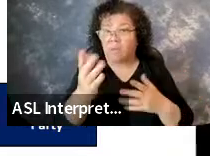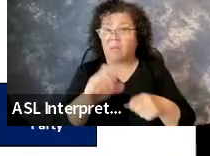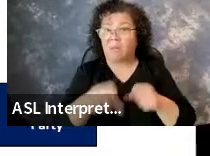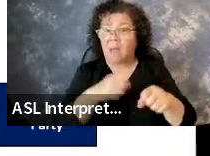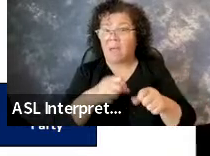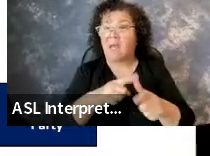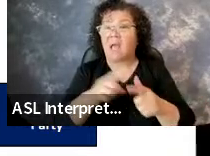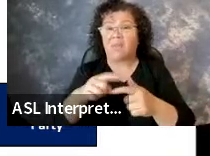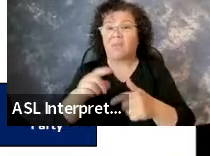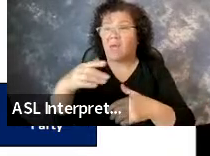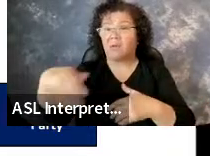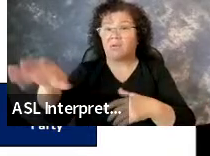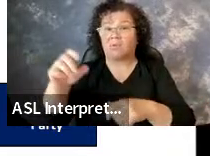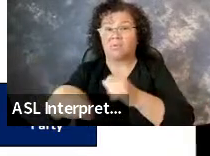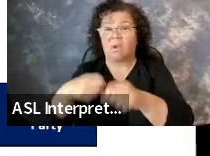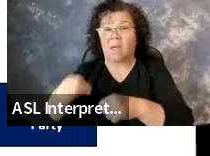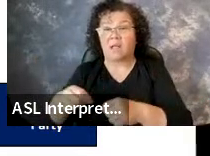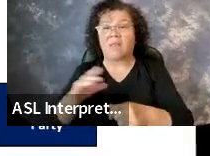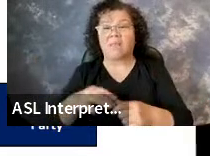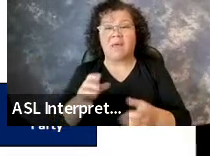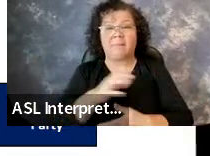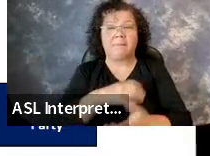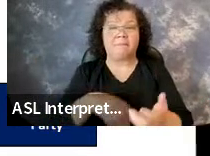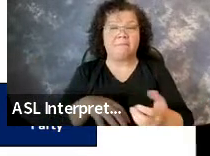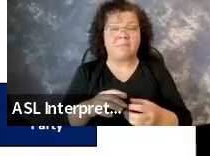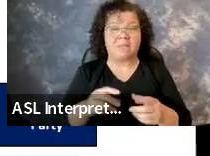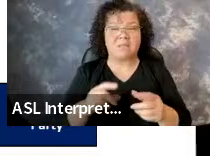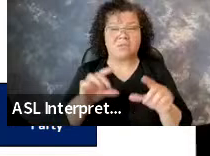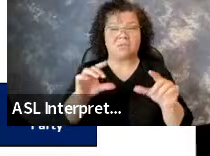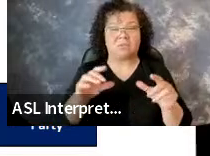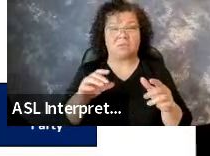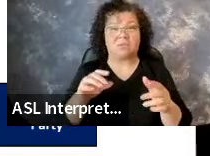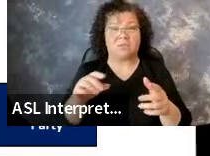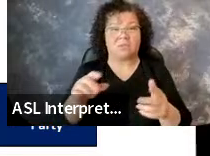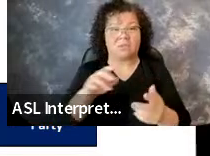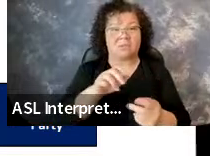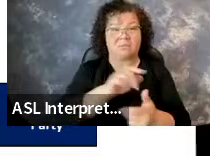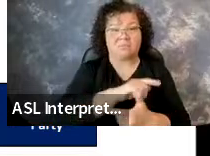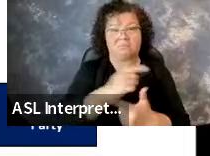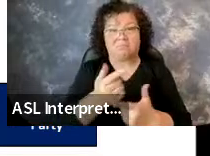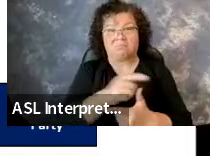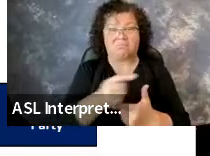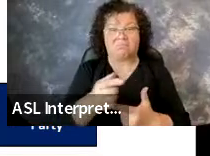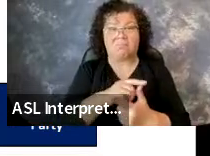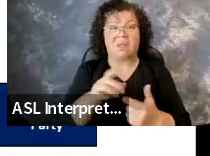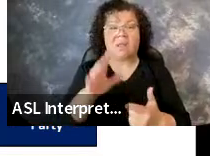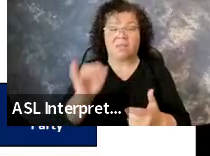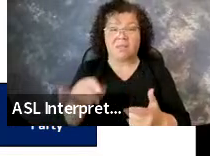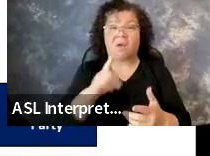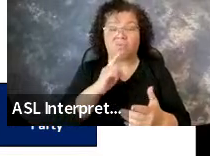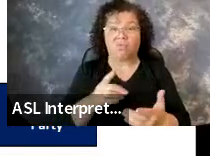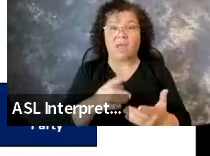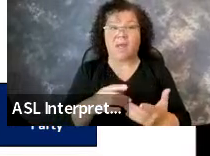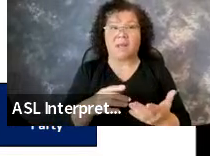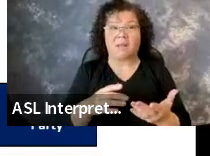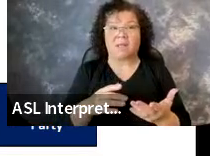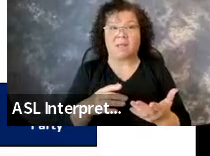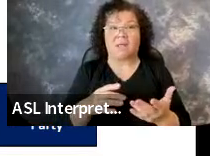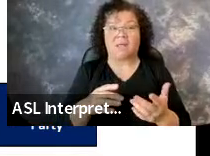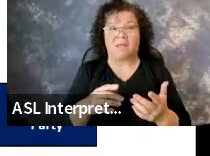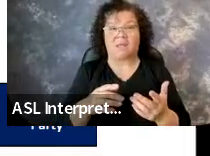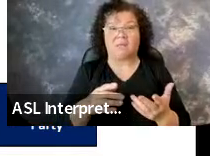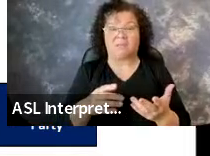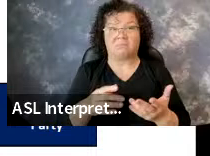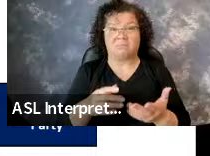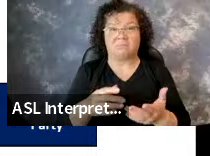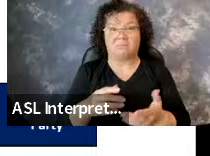again. Those mixed mode trips are actually pretty important for really breaking people's ability to